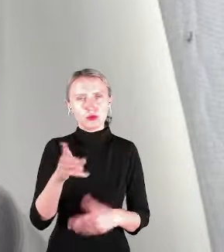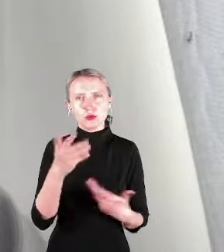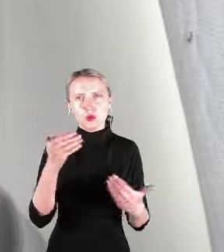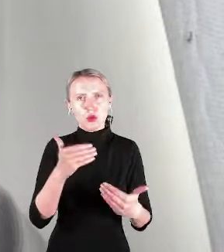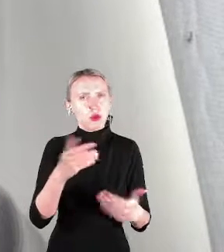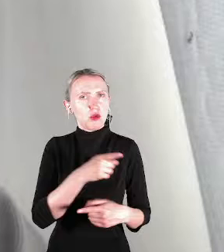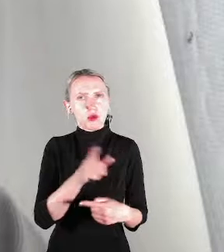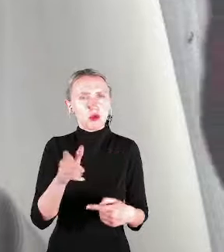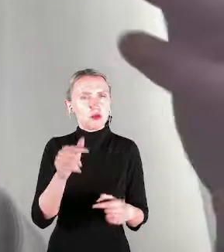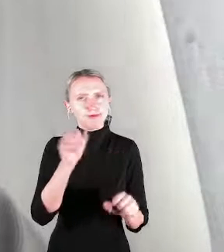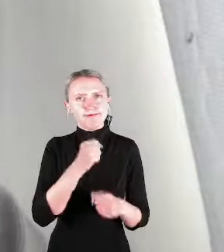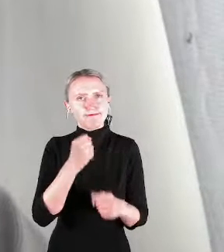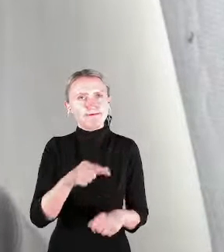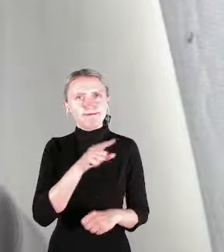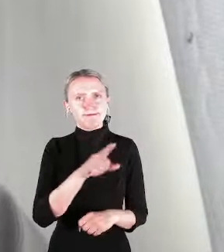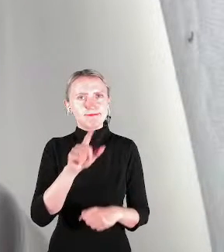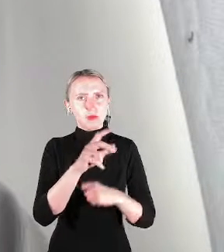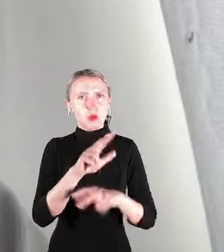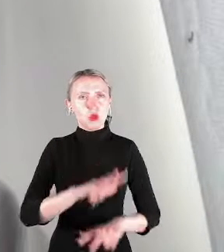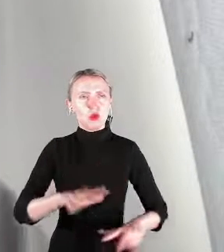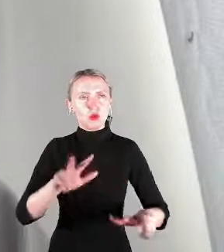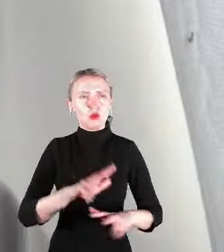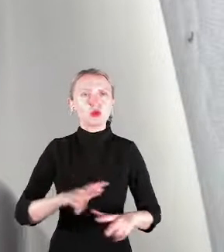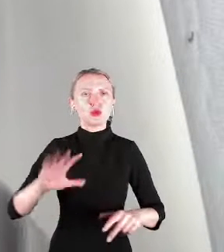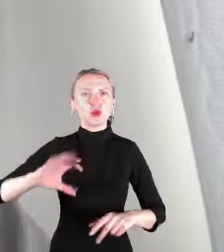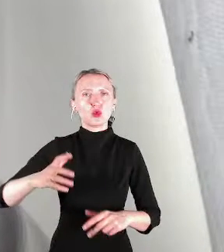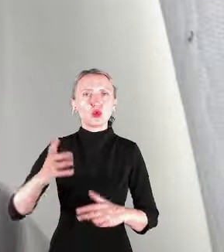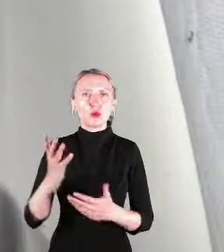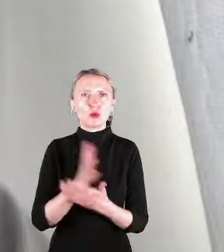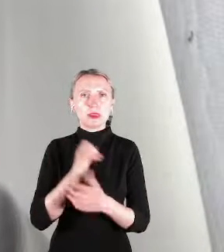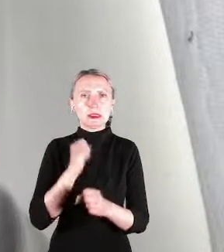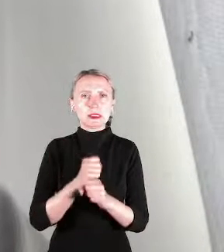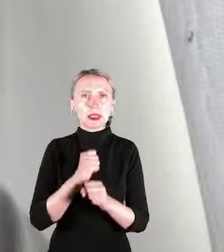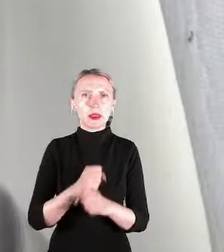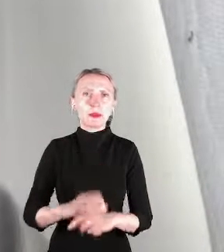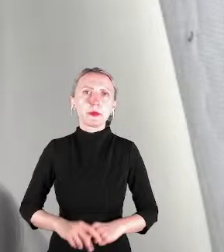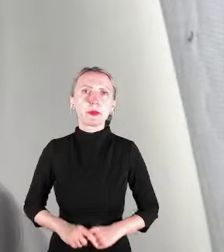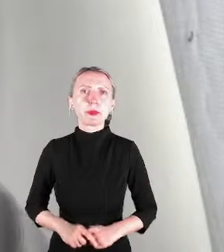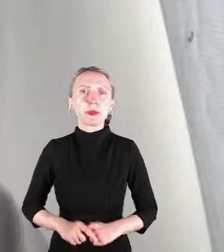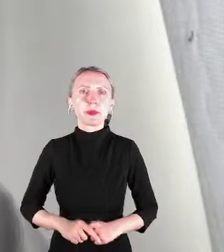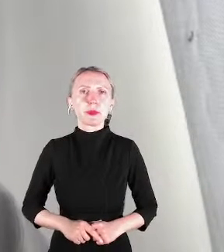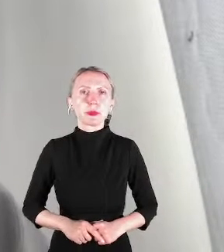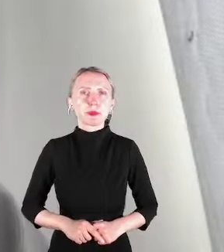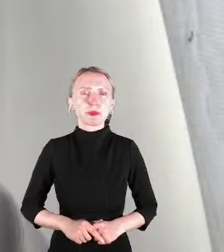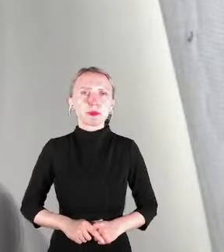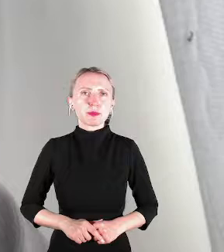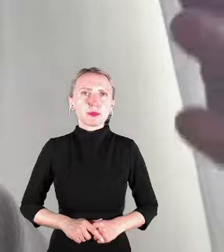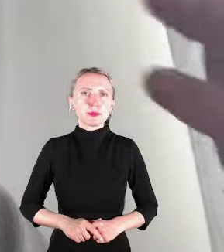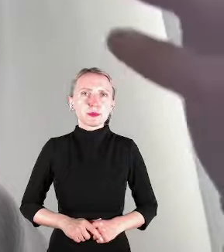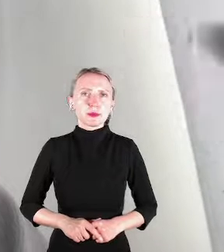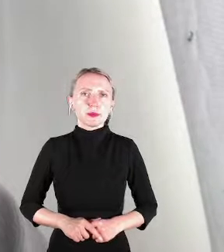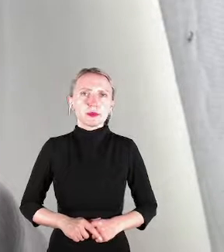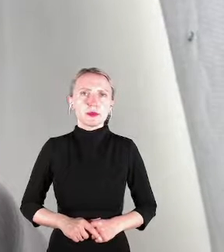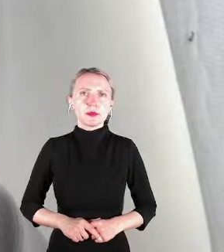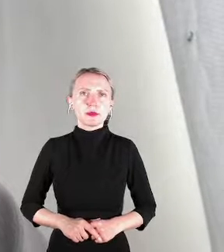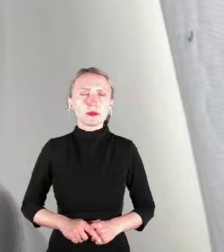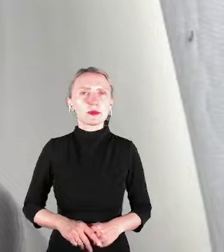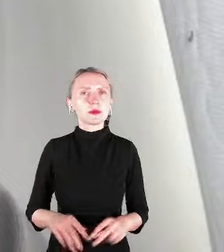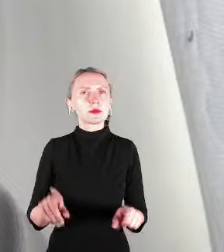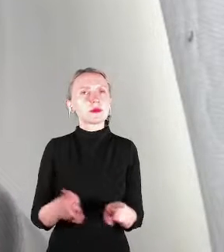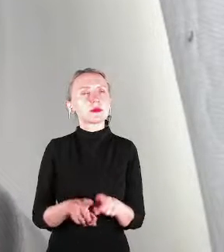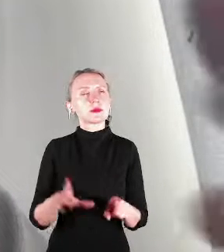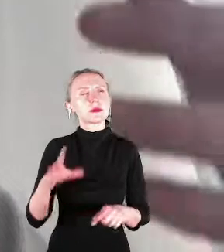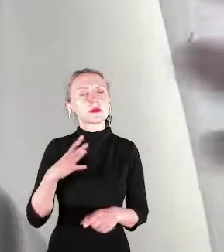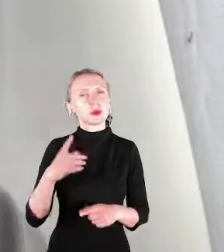Ordinary people would get it better. And it was also ideological in that way that they wanted